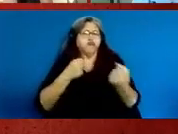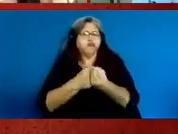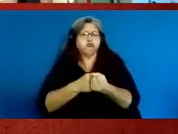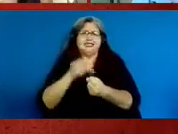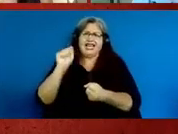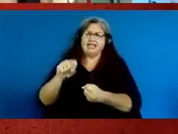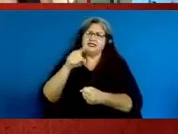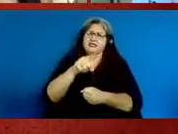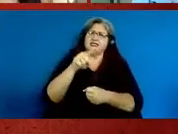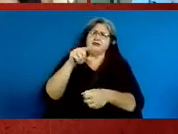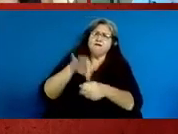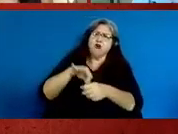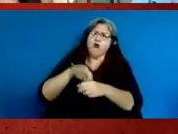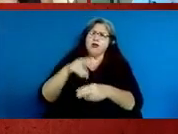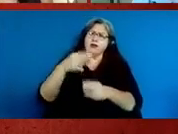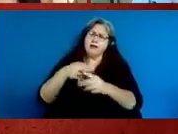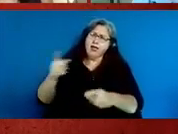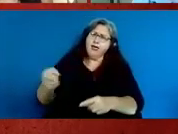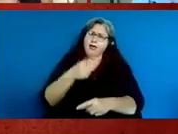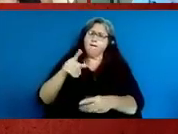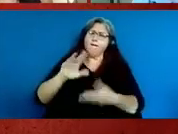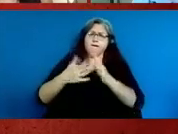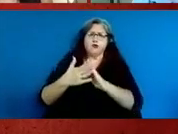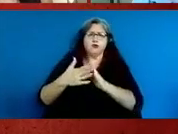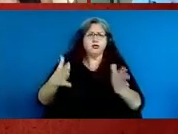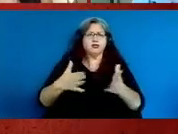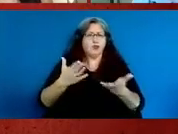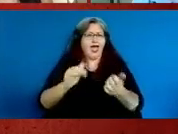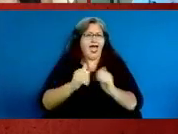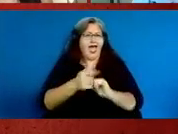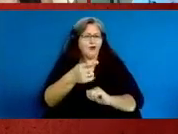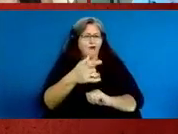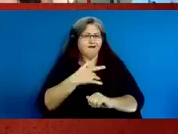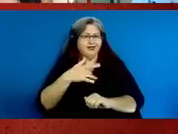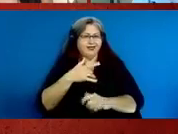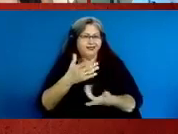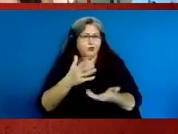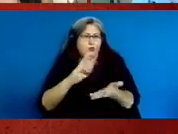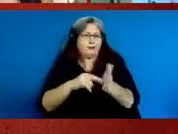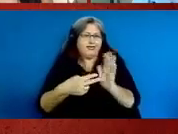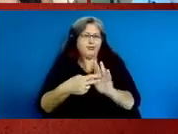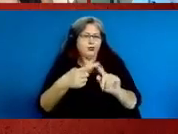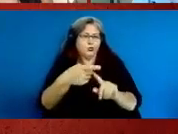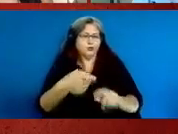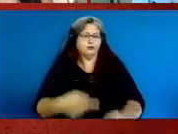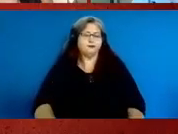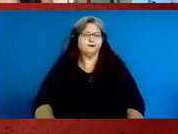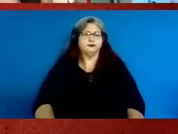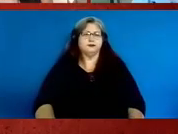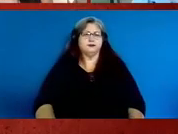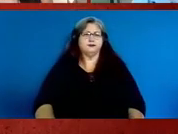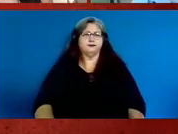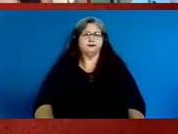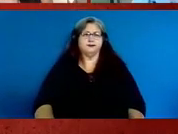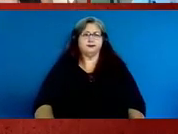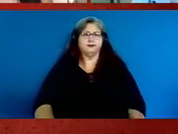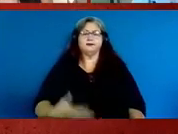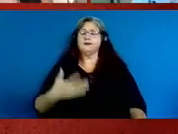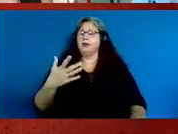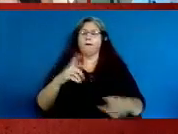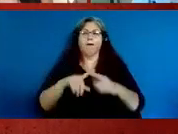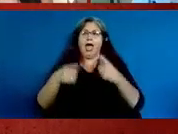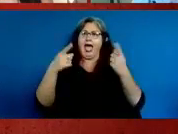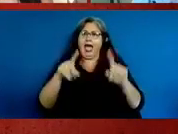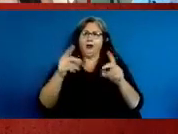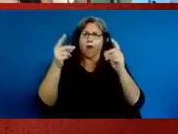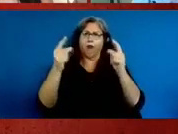of bolstering from the community. What does that mean to you? Well, it happened so suddenly.